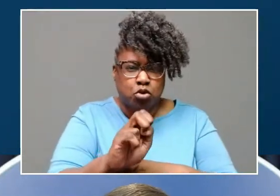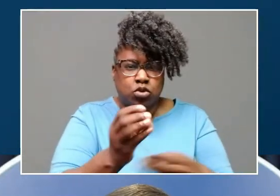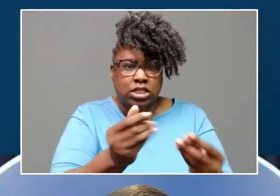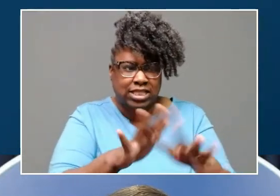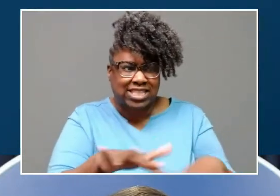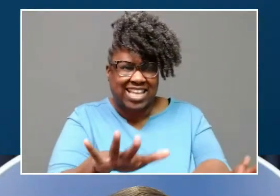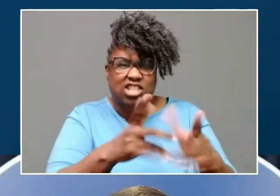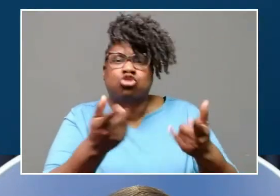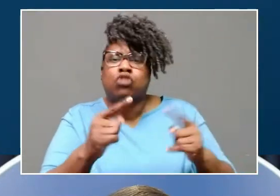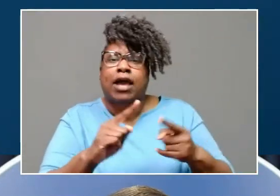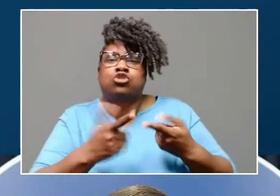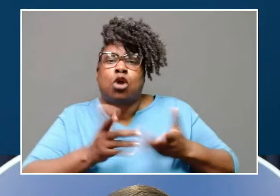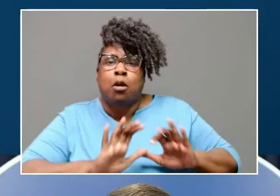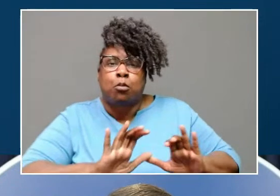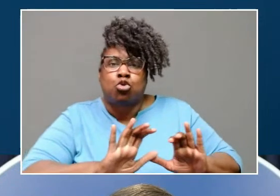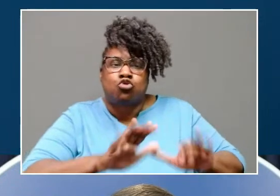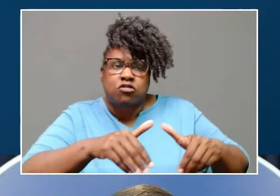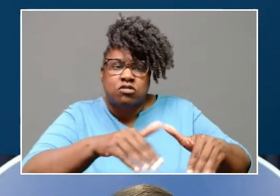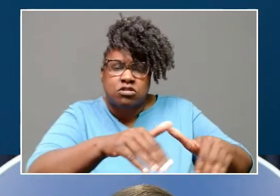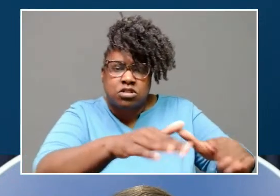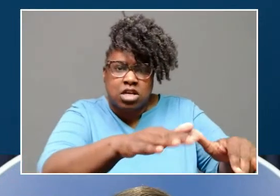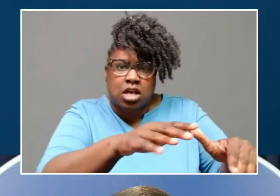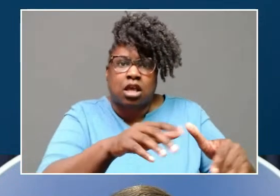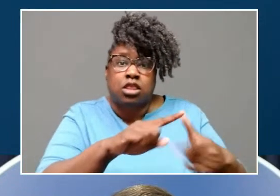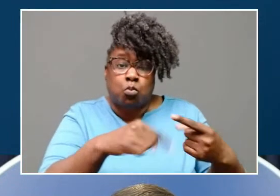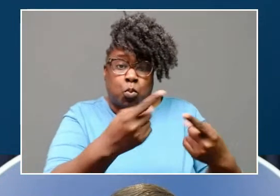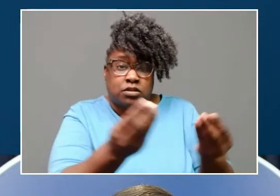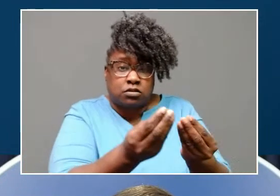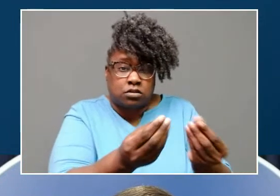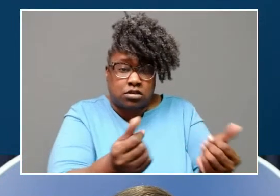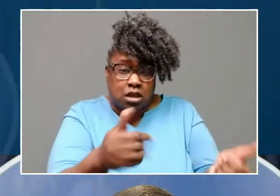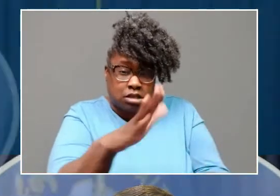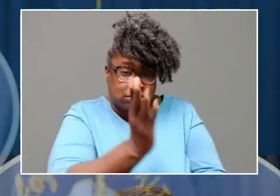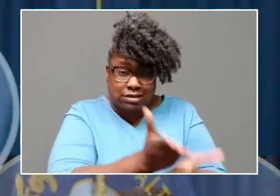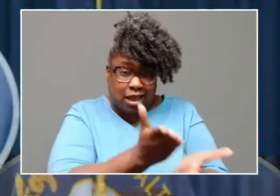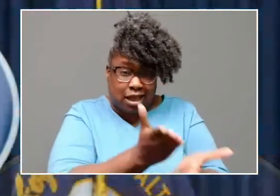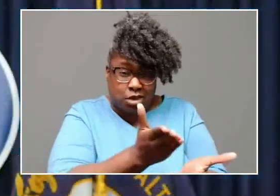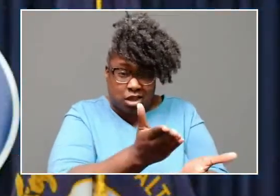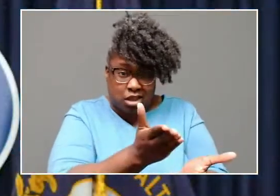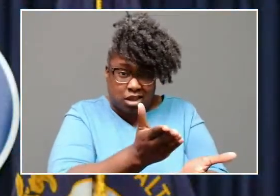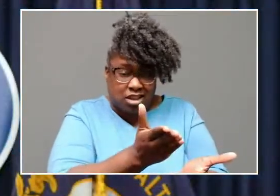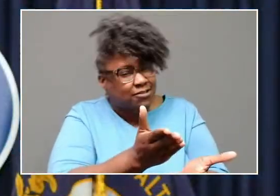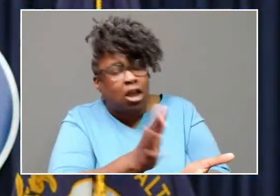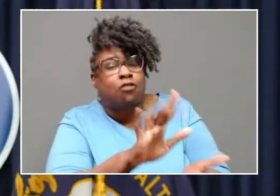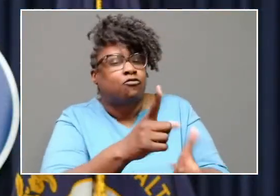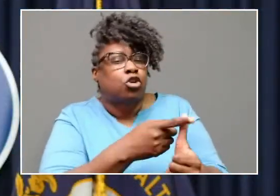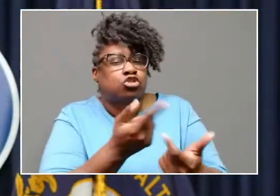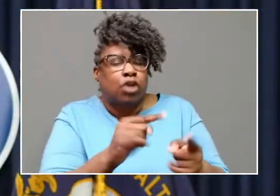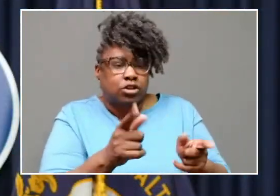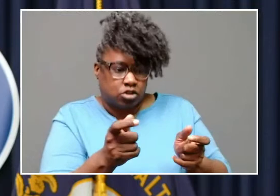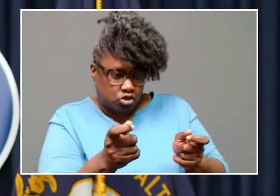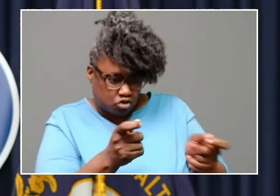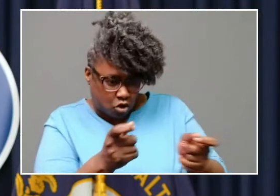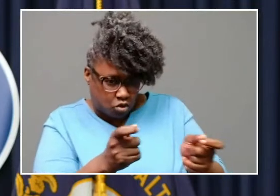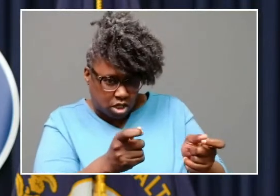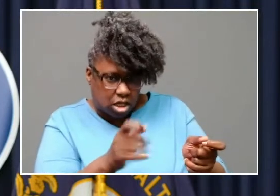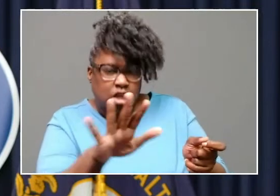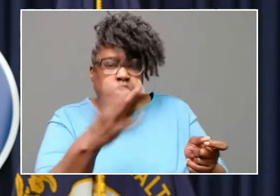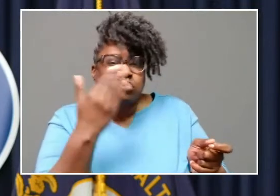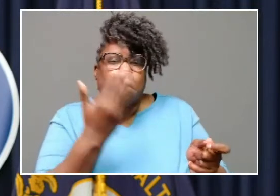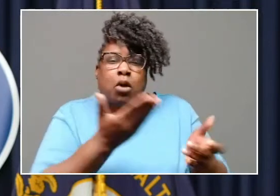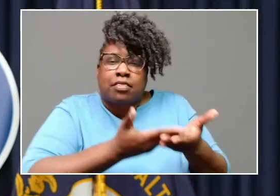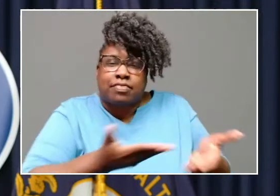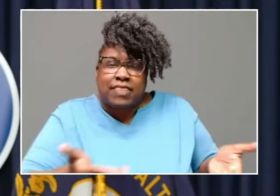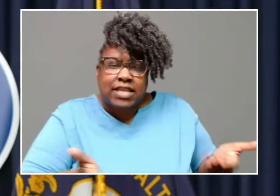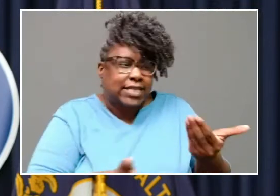spread is stopped, fire crews will turn their efforts into controlling the fire by extinguishing and smoldering material and reinforcing